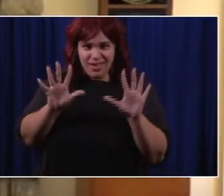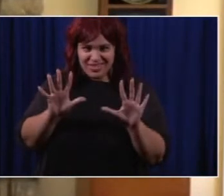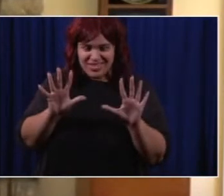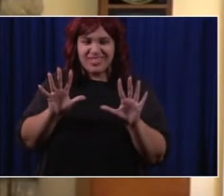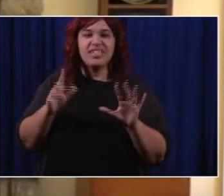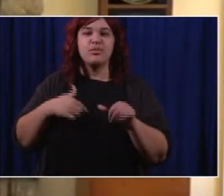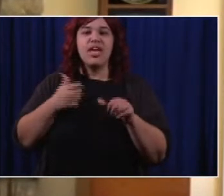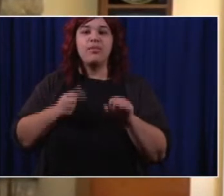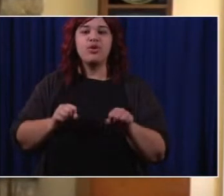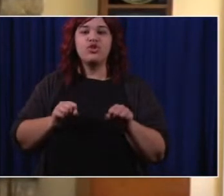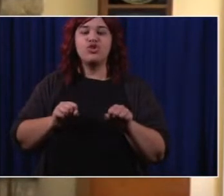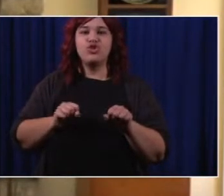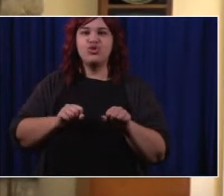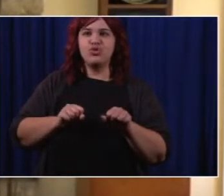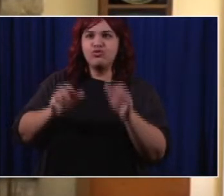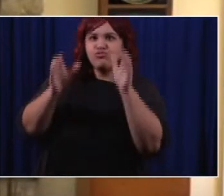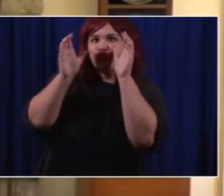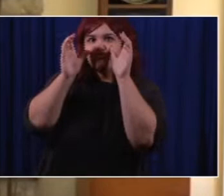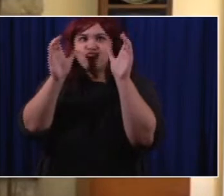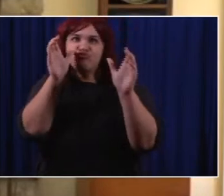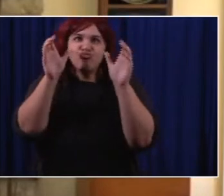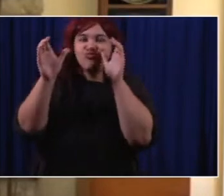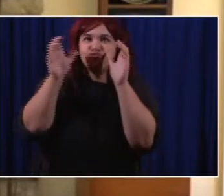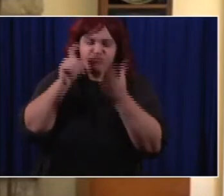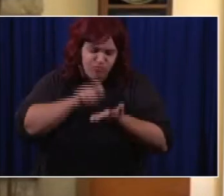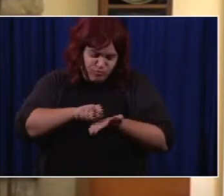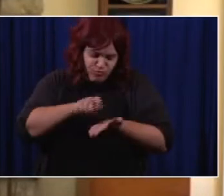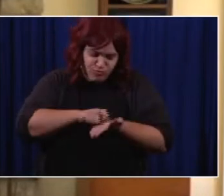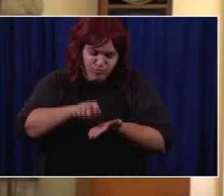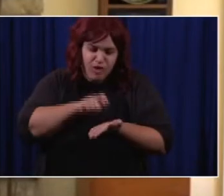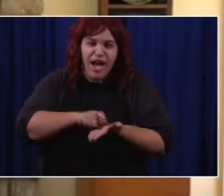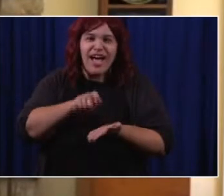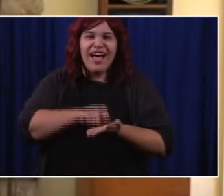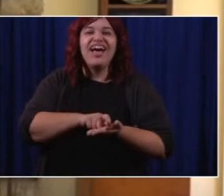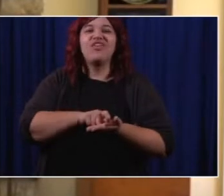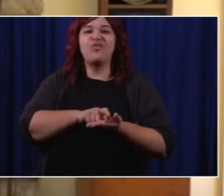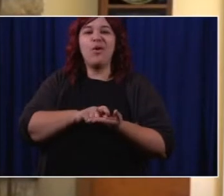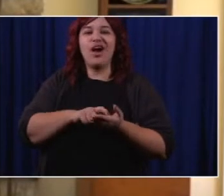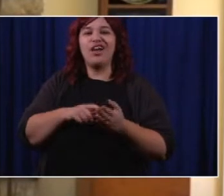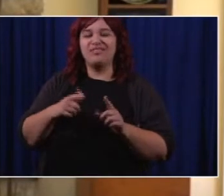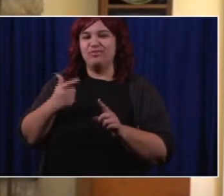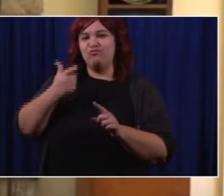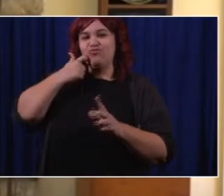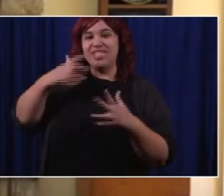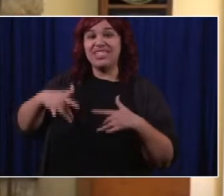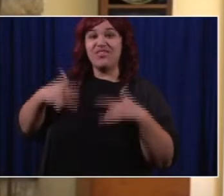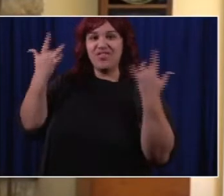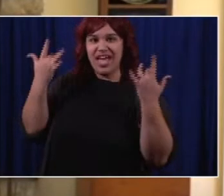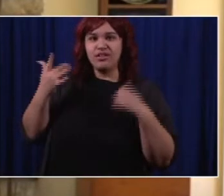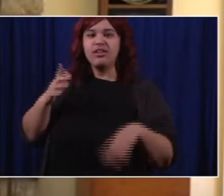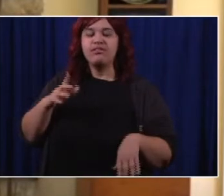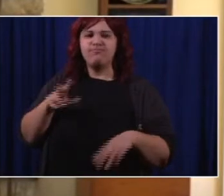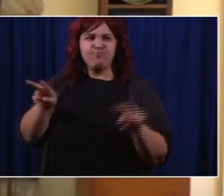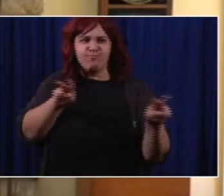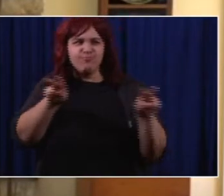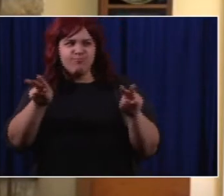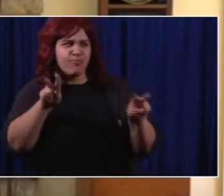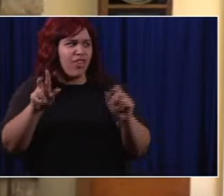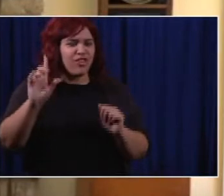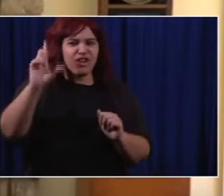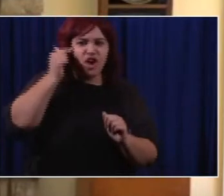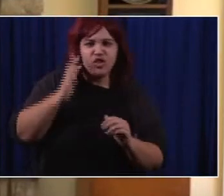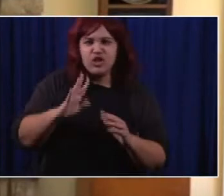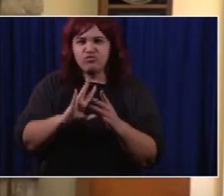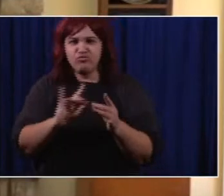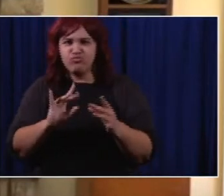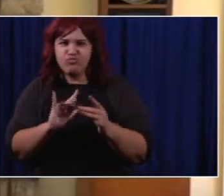in doing that, I get to see how the governors try to needle their way between conservatives that are worried about overreach of